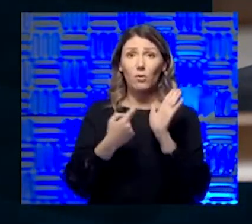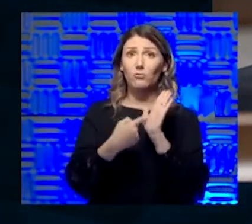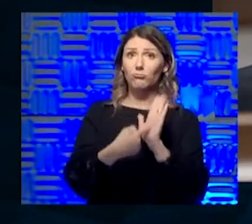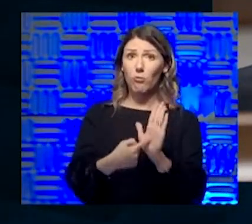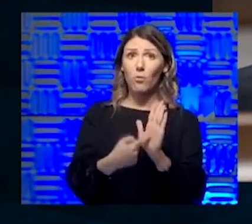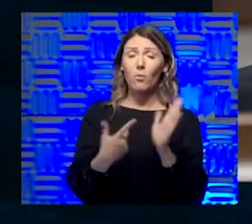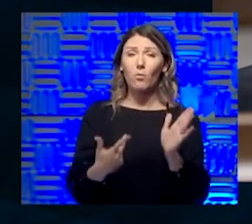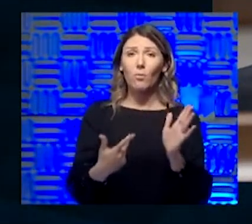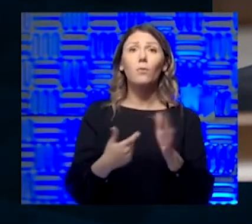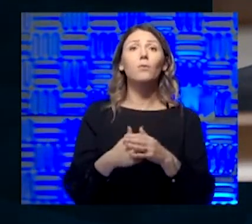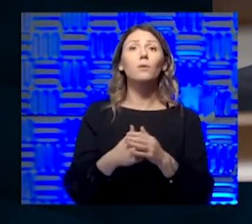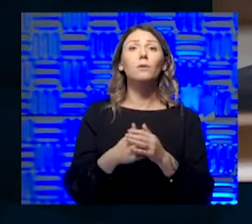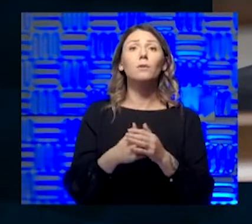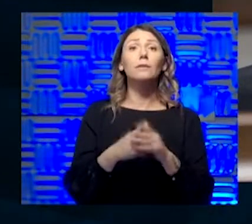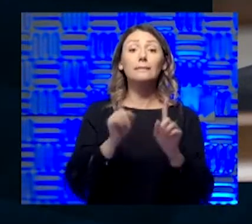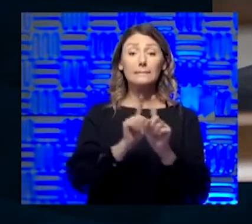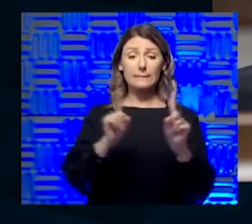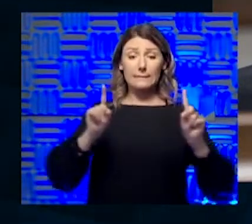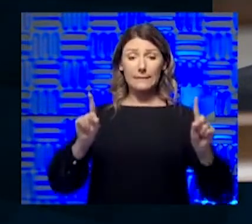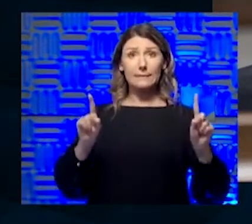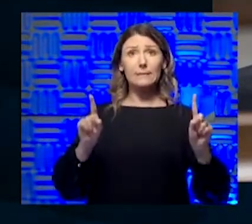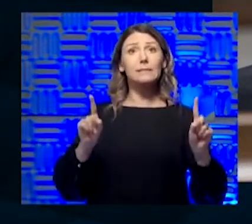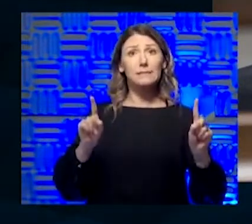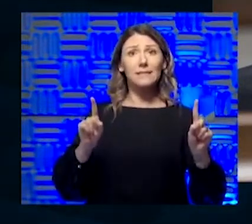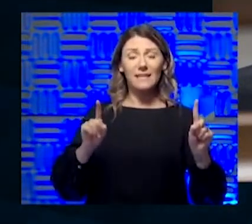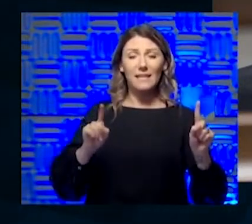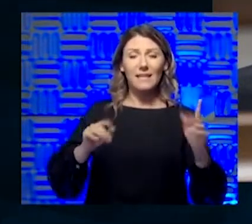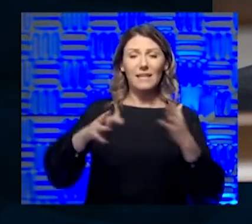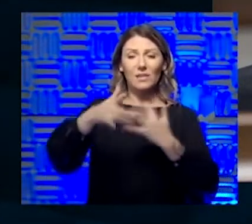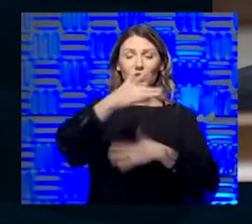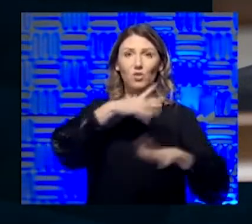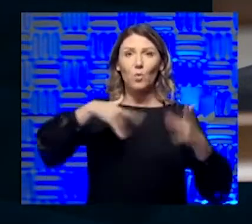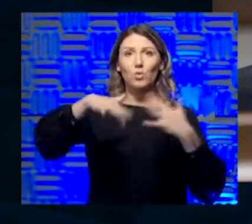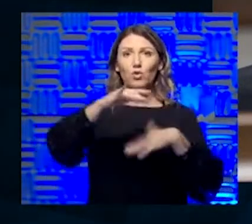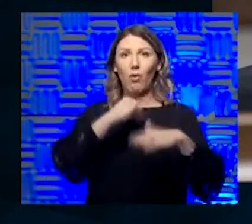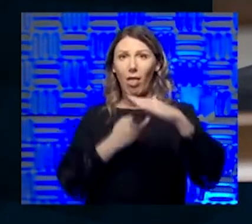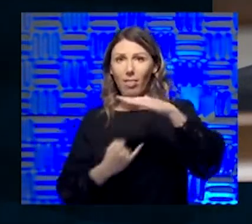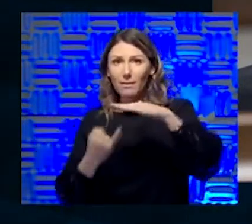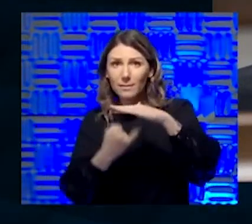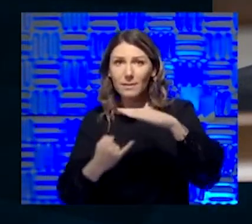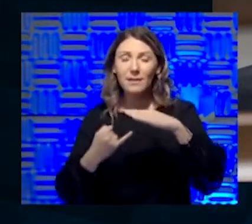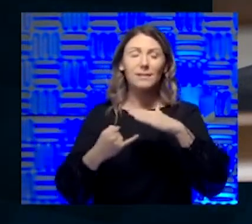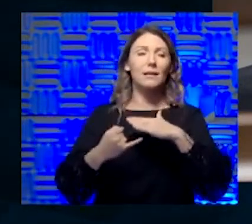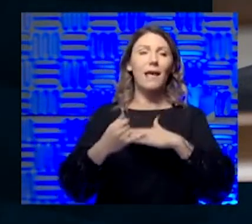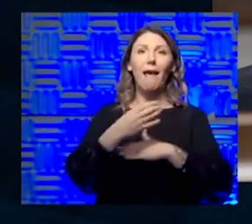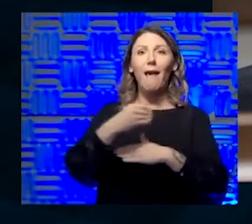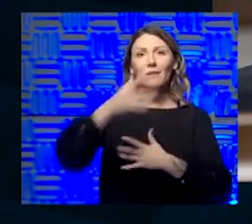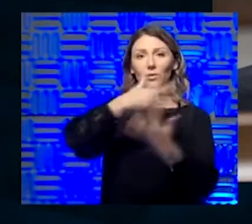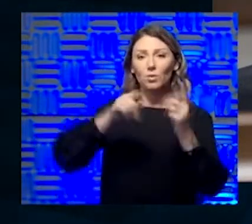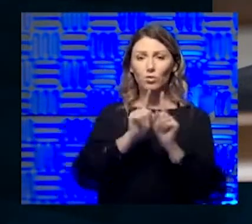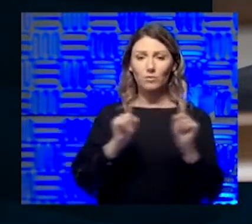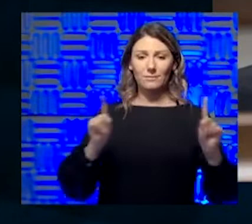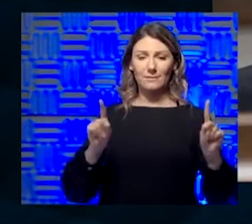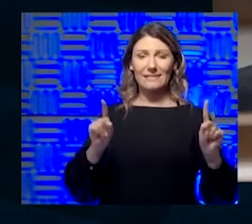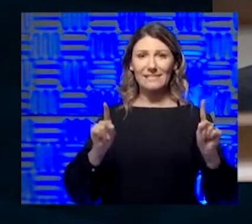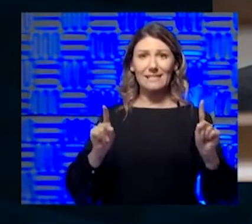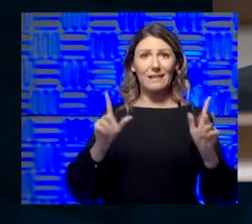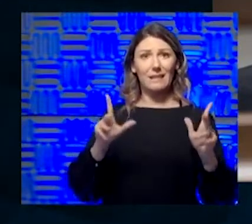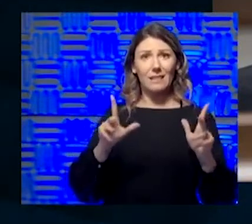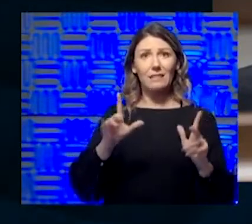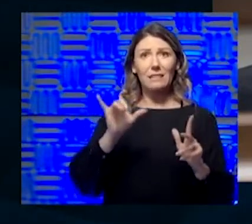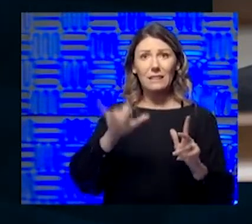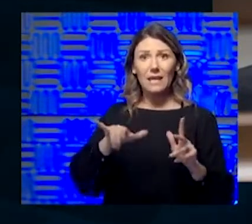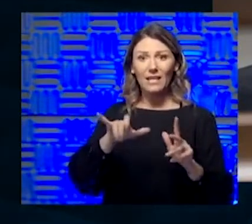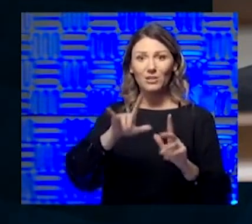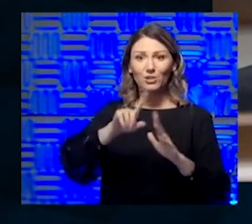that distancing, social isolation, social distancing and isolation is beginning to take